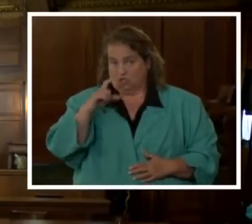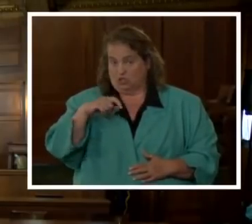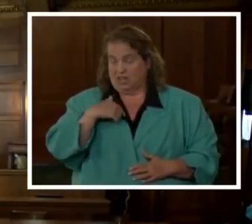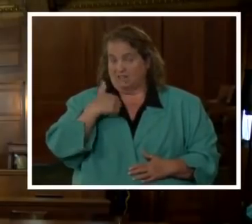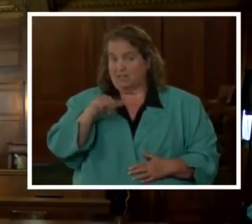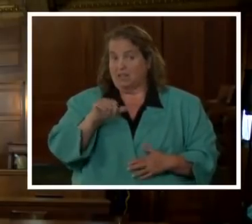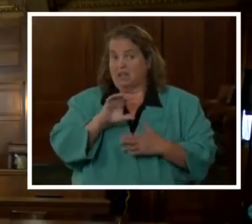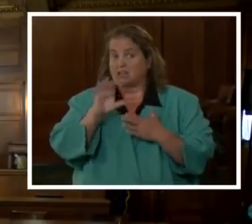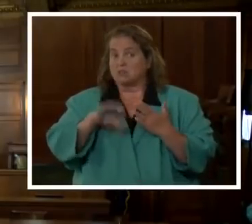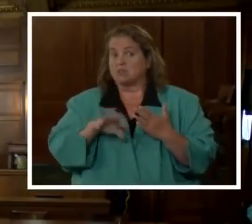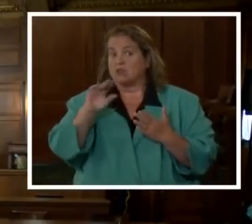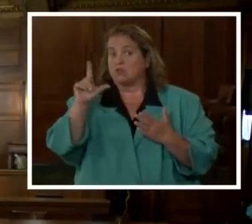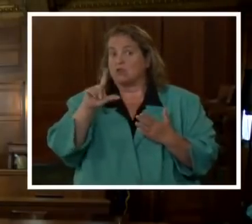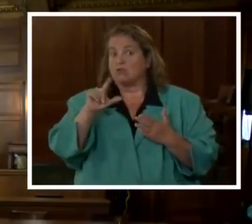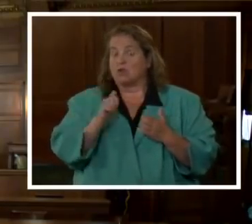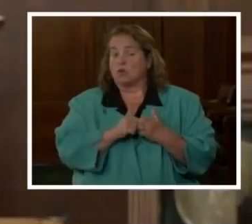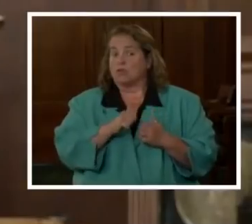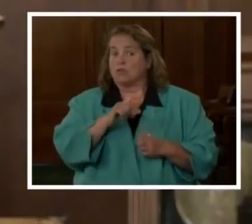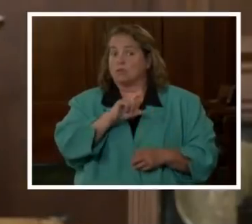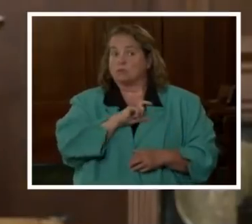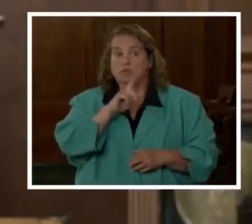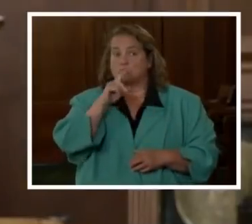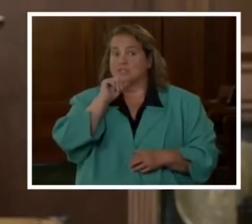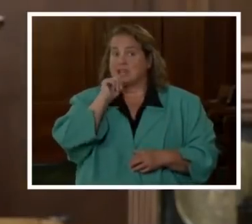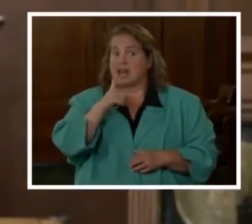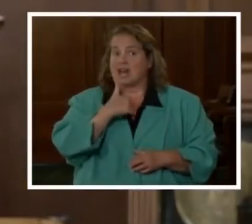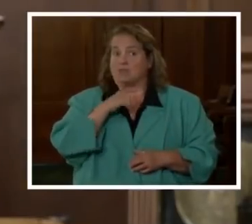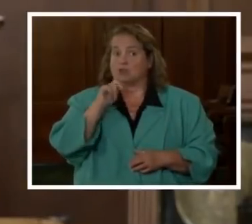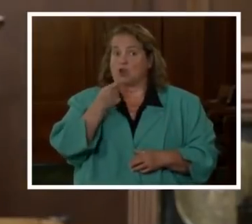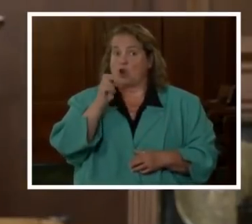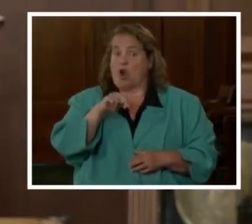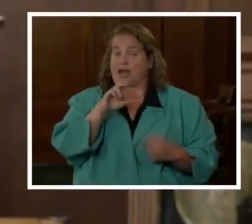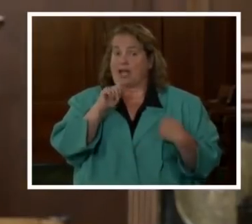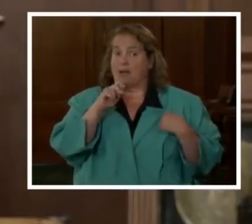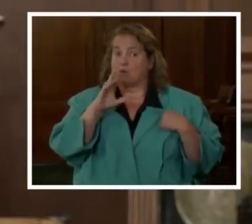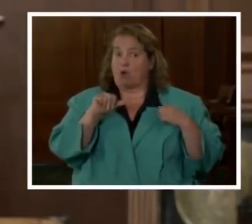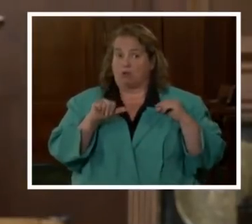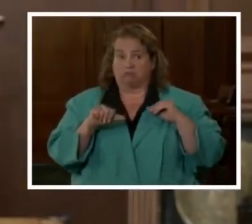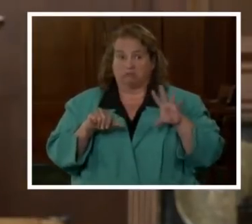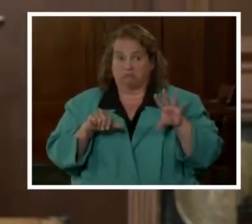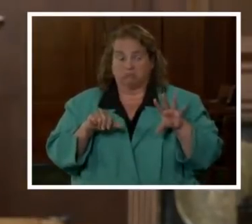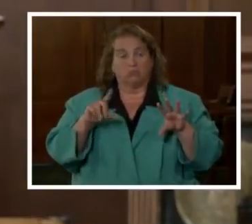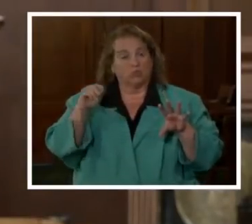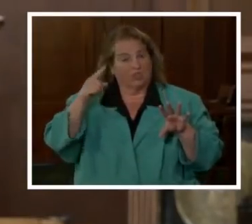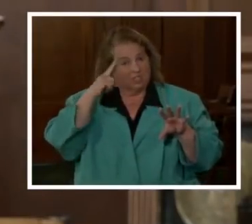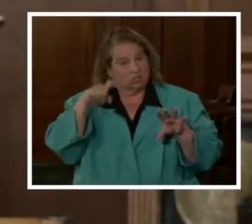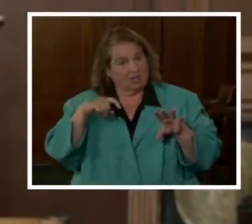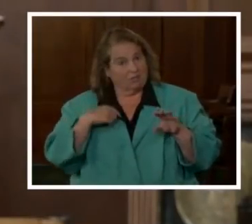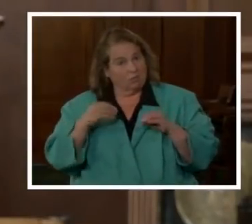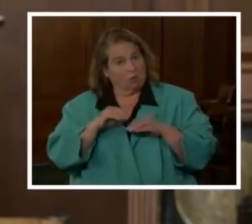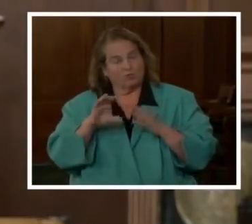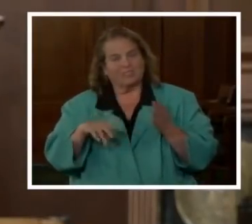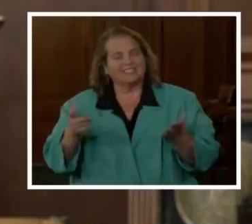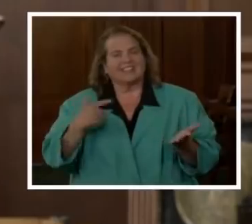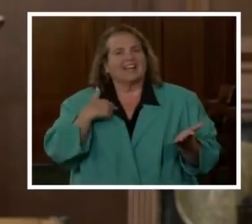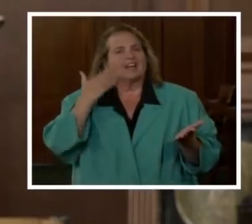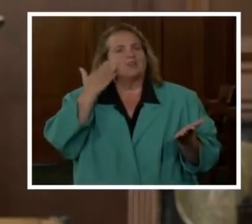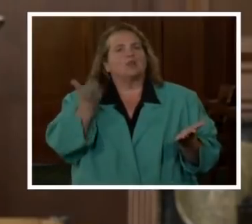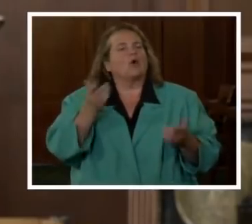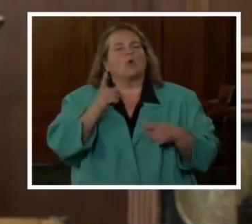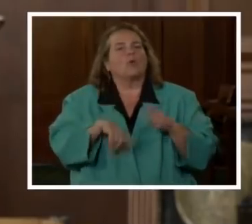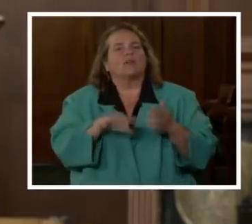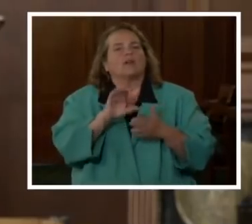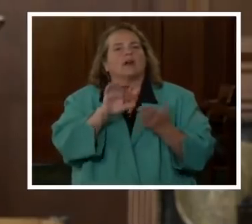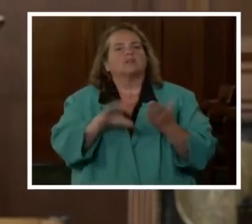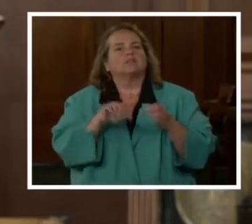body cameras on. Do you feel that there should be more consequences for these officers? The question is, do I think there ought to be more consequences? And I don't know what the consequences are going to